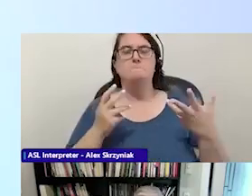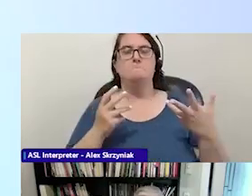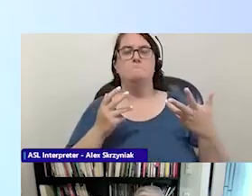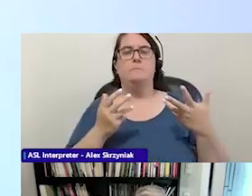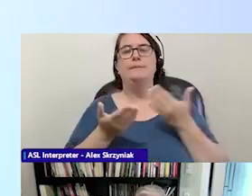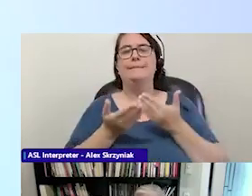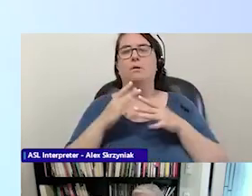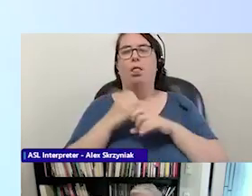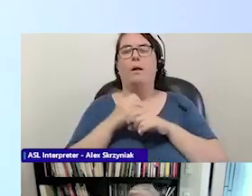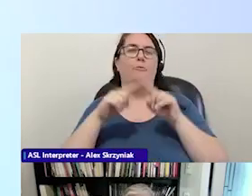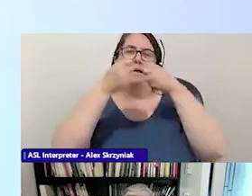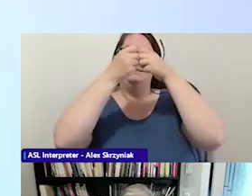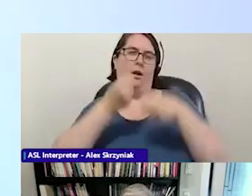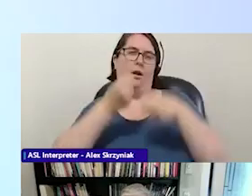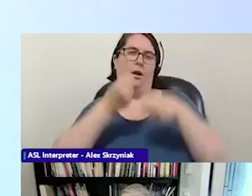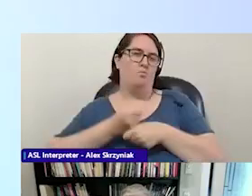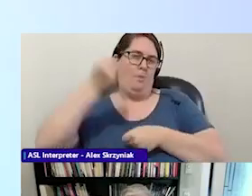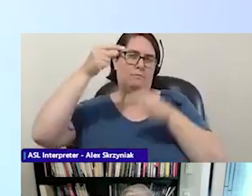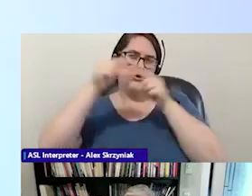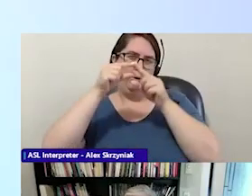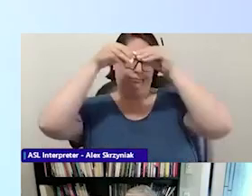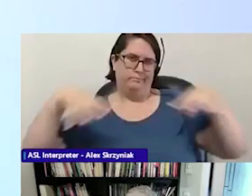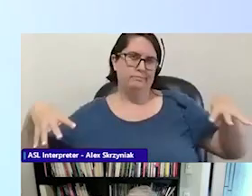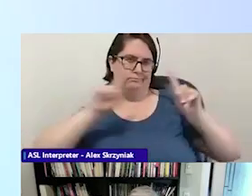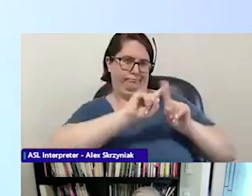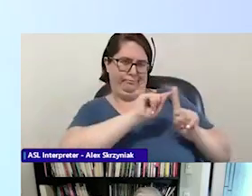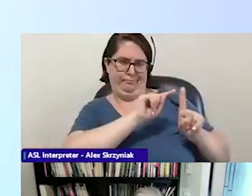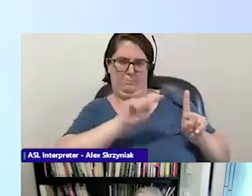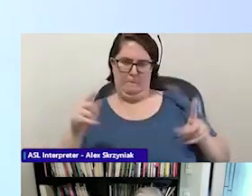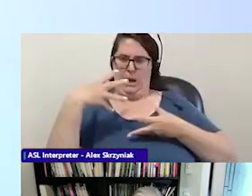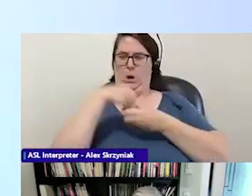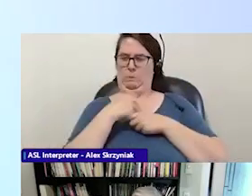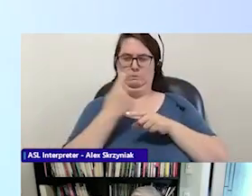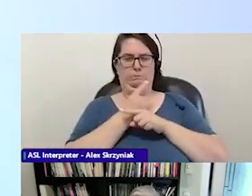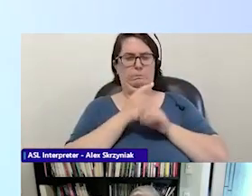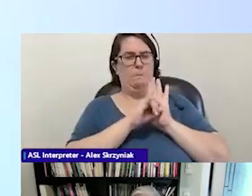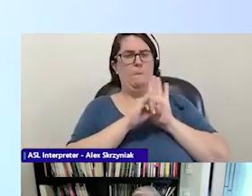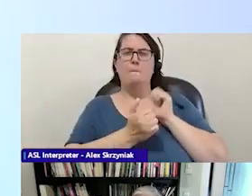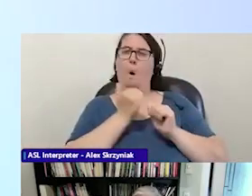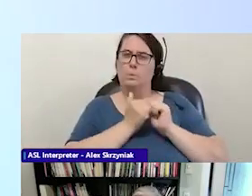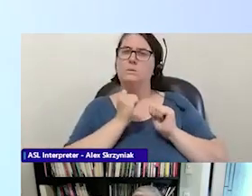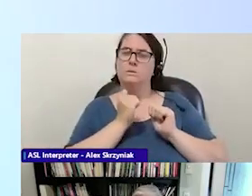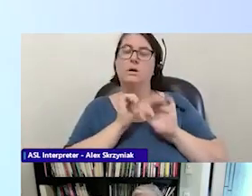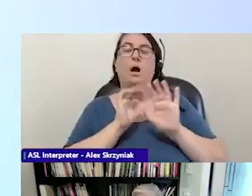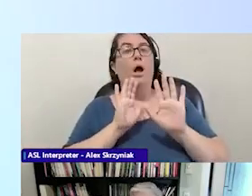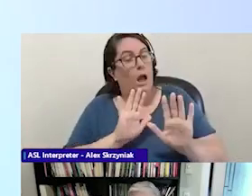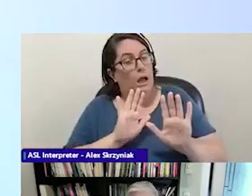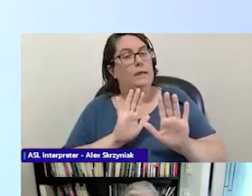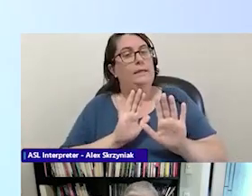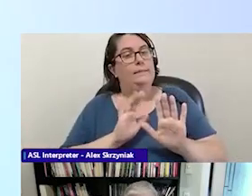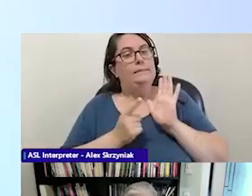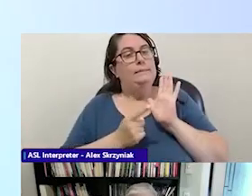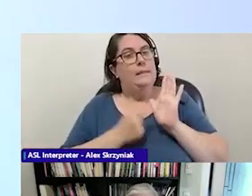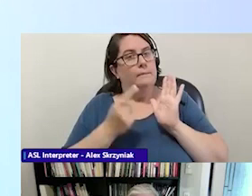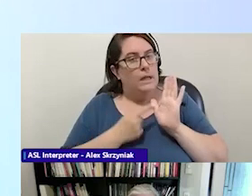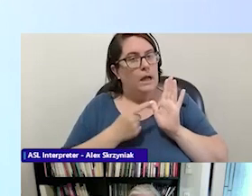an umbrella term that we feel covers most of the identifications, though it does tend to